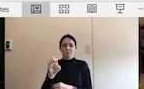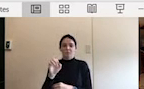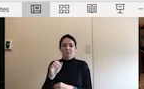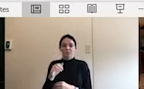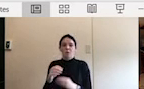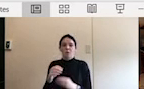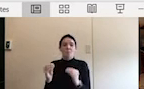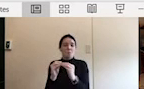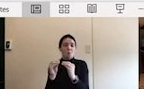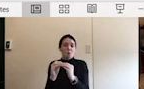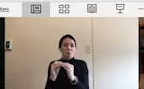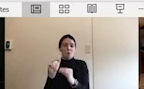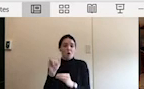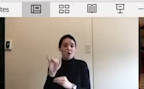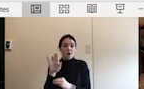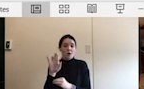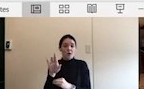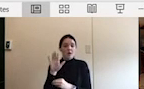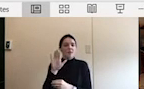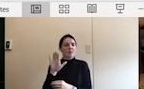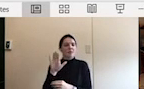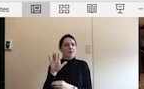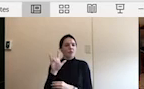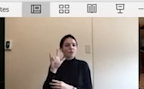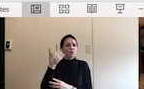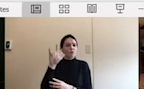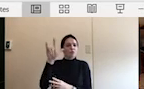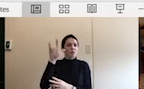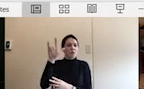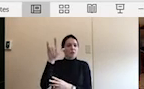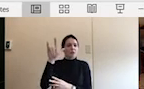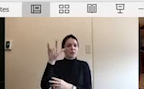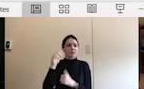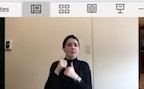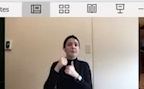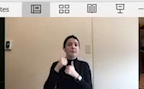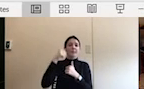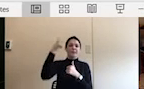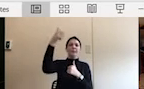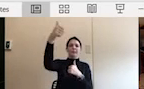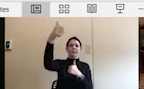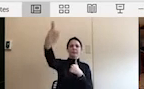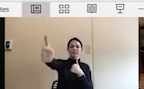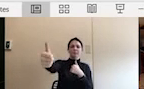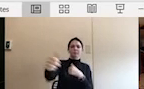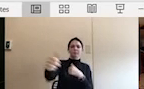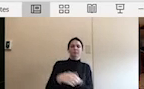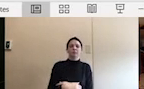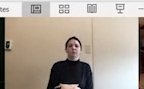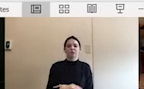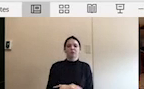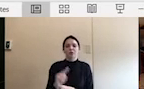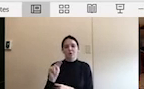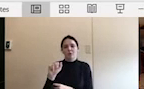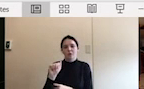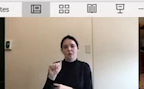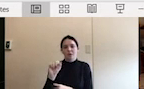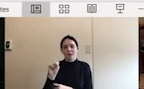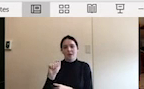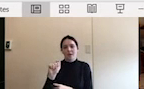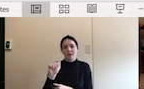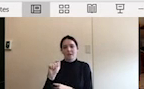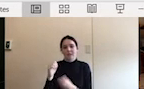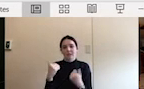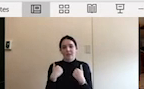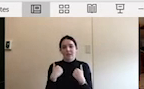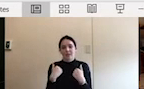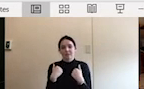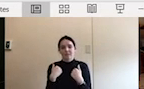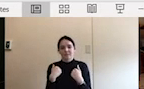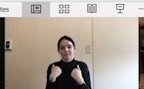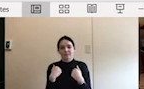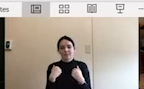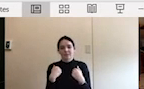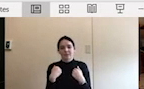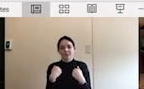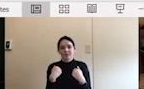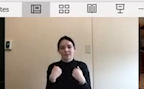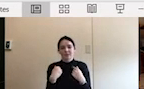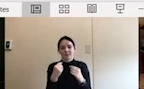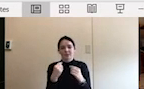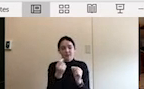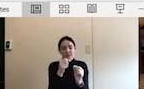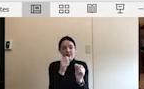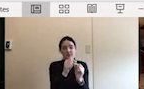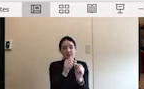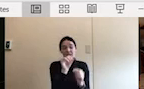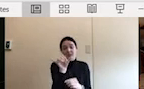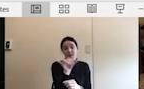rockets have flown quite a bit of distance too. So here's a link to NASA's Stomp rockets using the exact same technique.